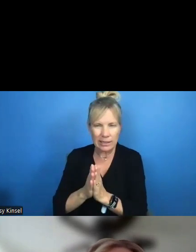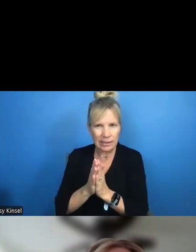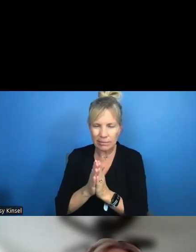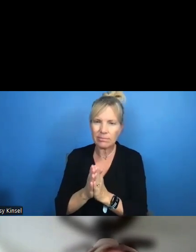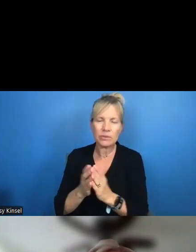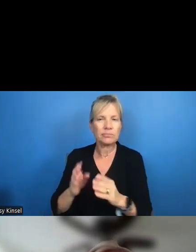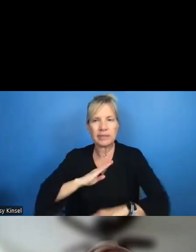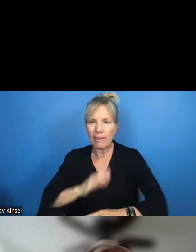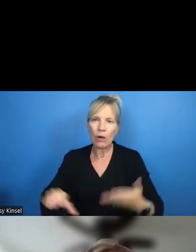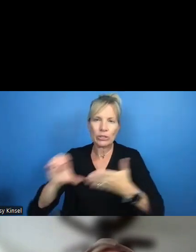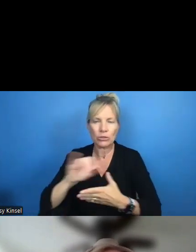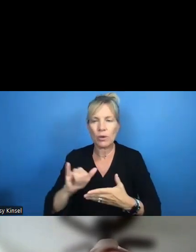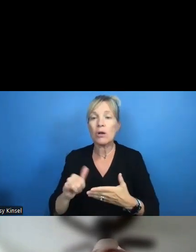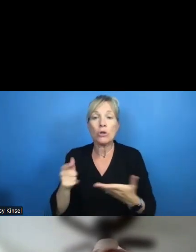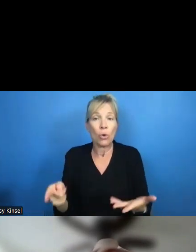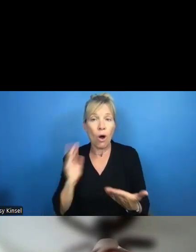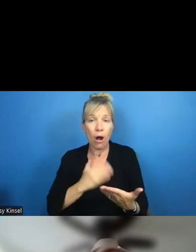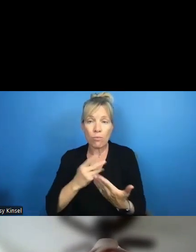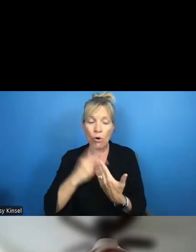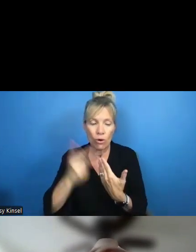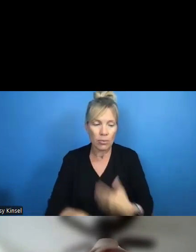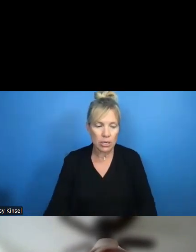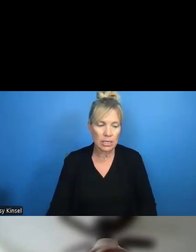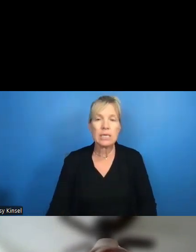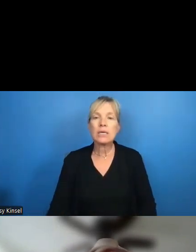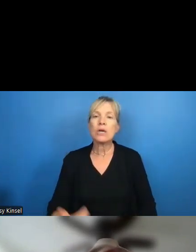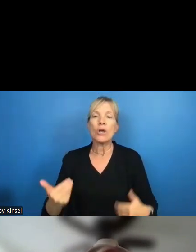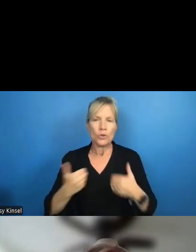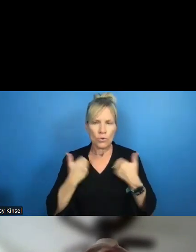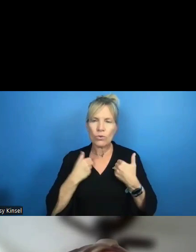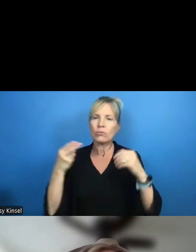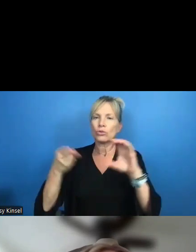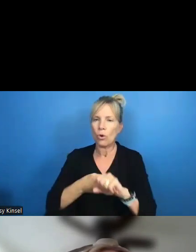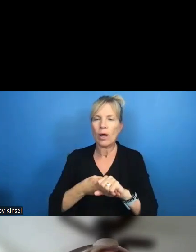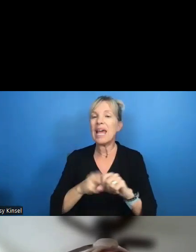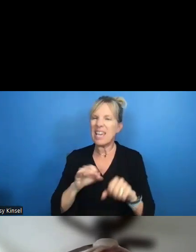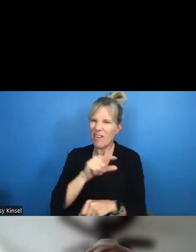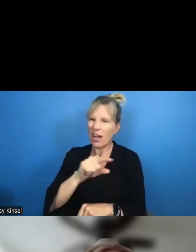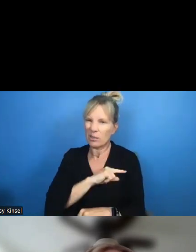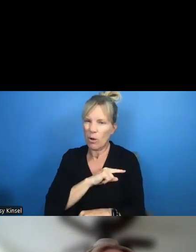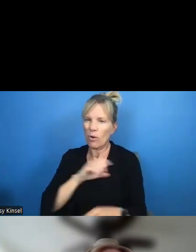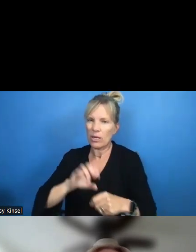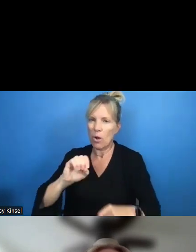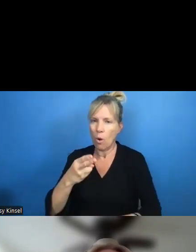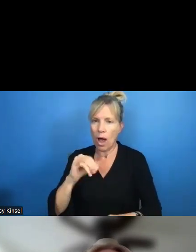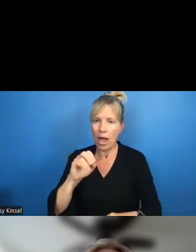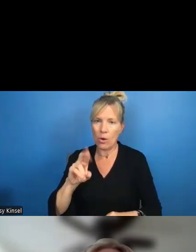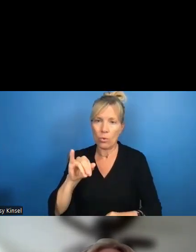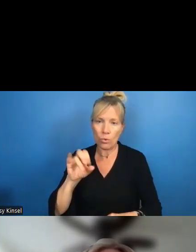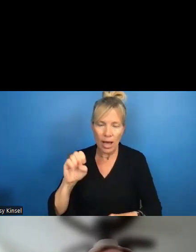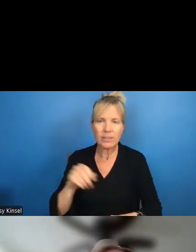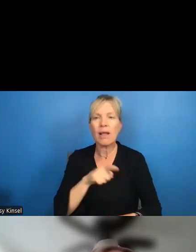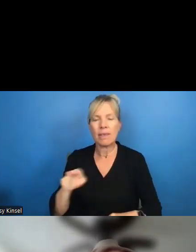well. So in this program, a youth would be enrolled if eligible in Ohio Rise, but they would